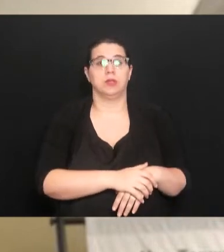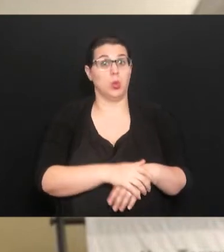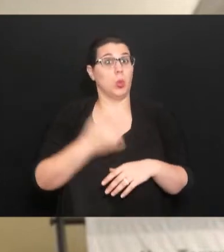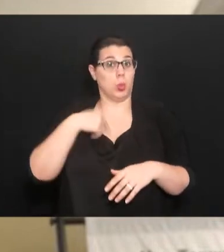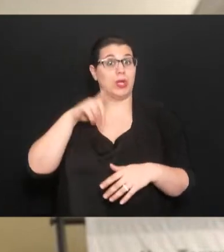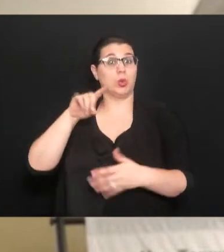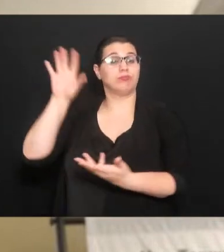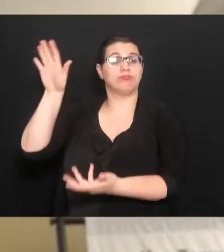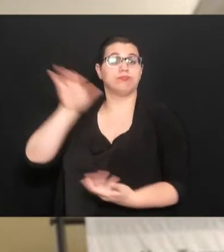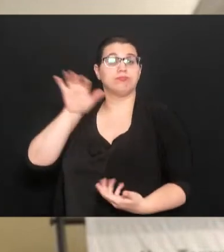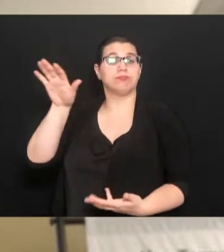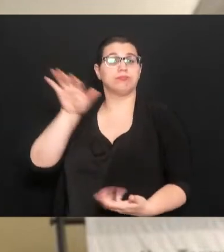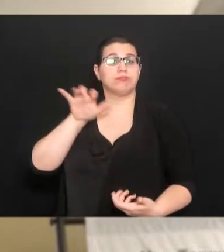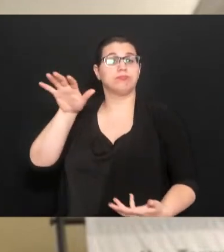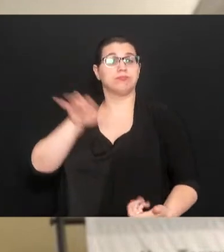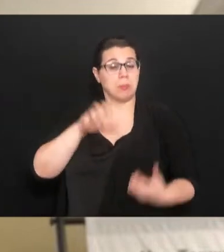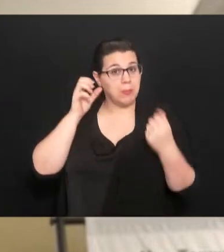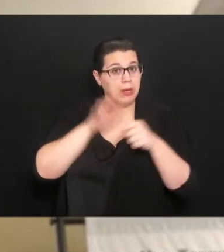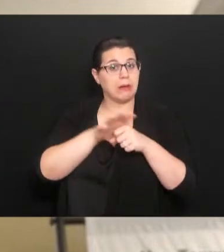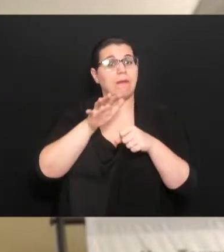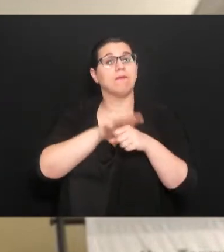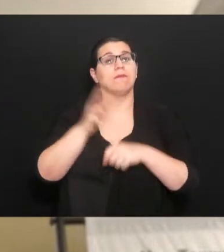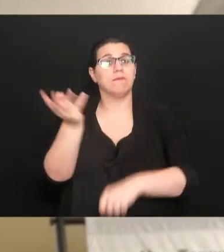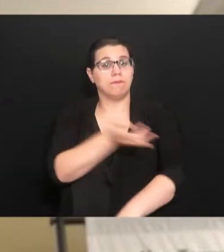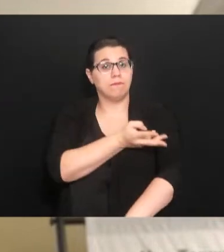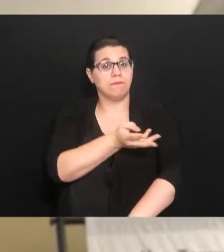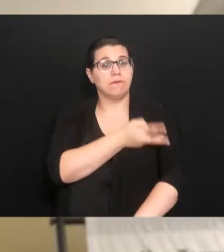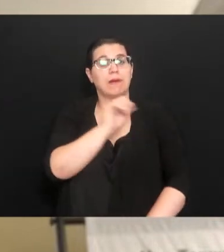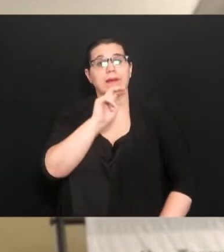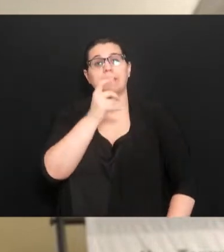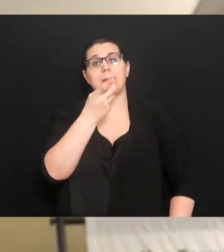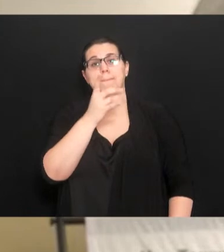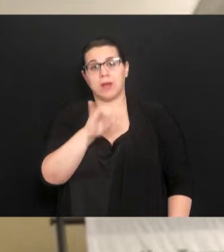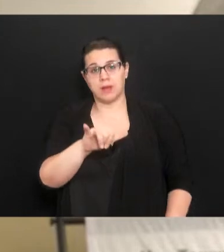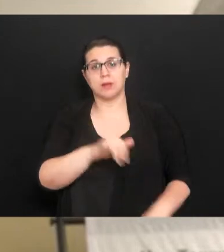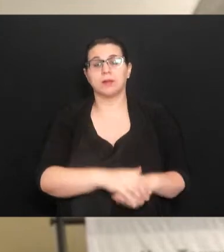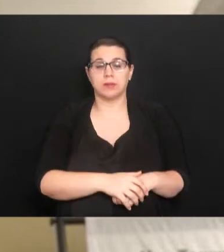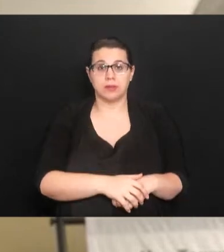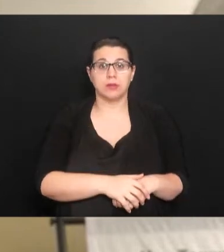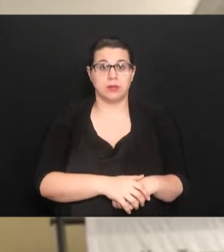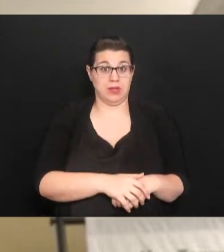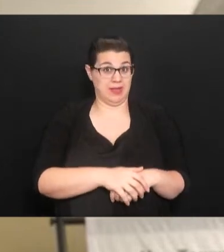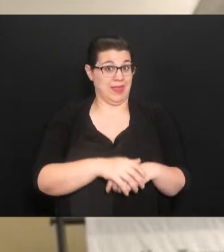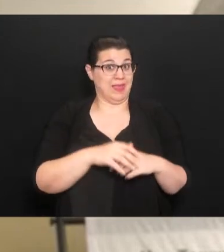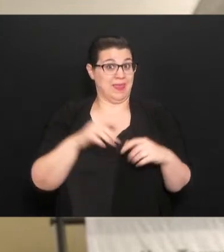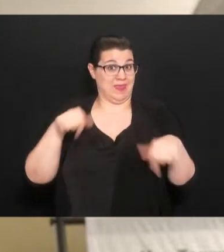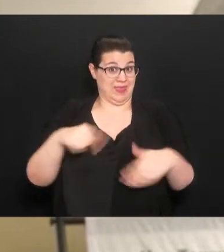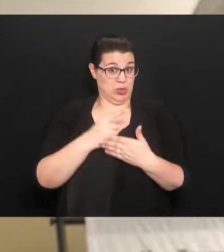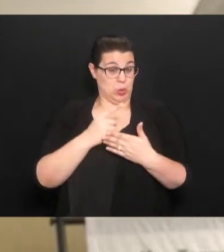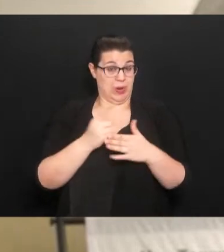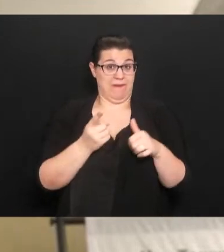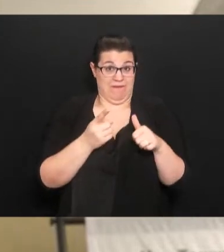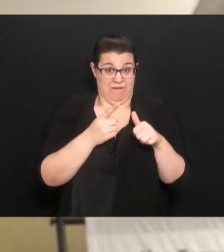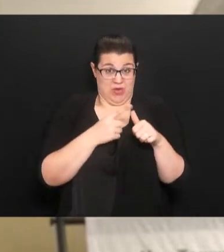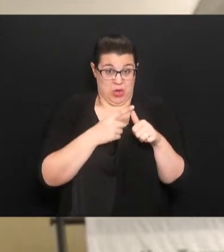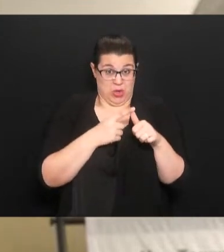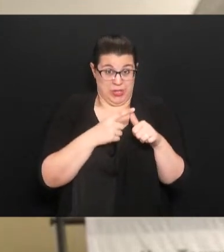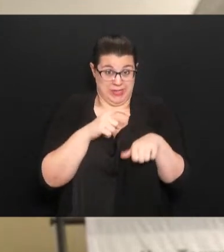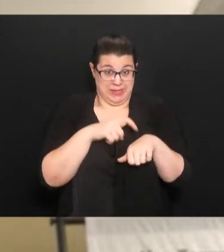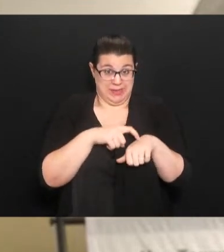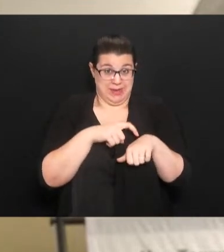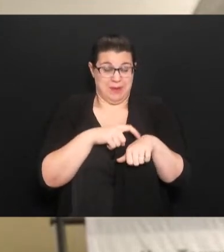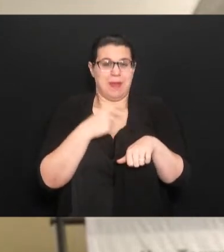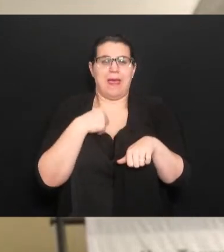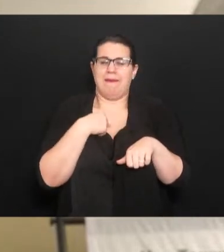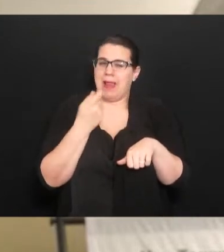IV doses. We do, for the first time this week, have a slight extra